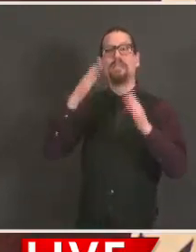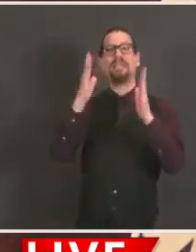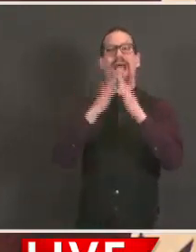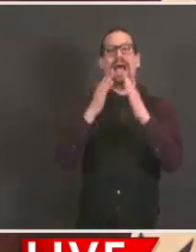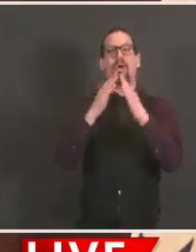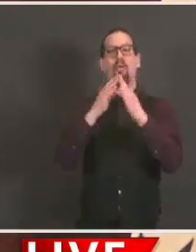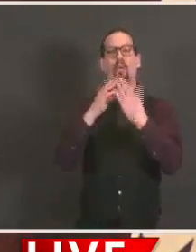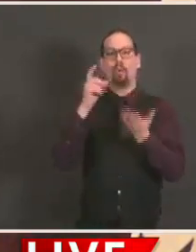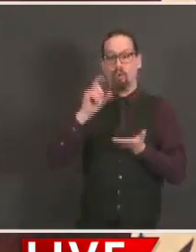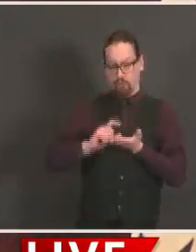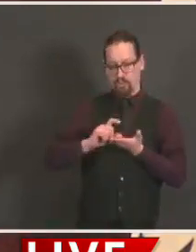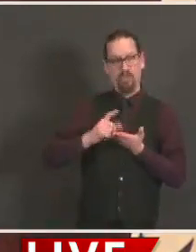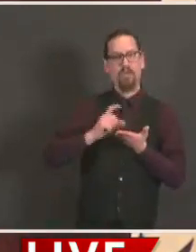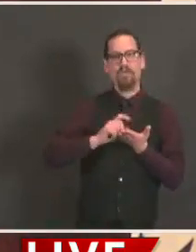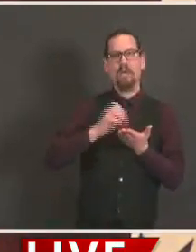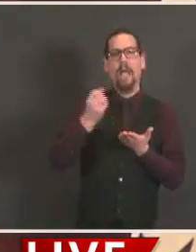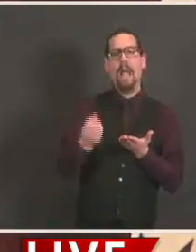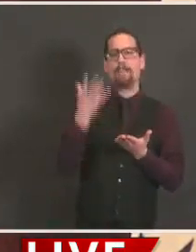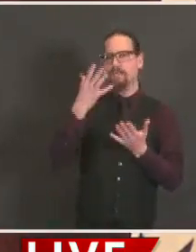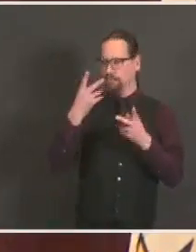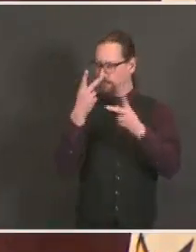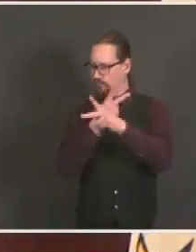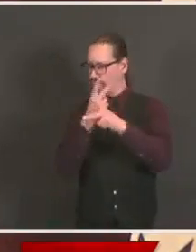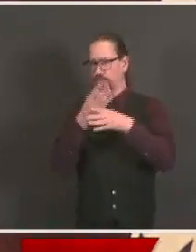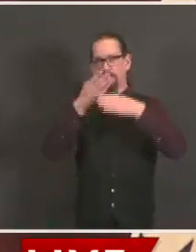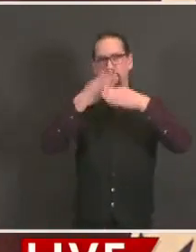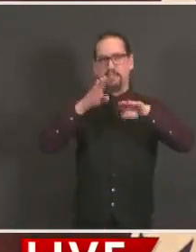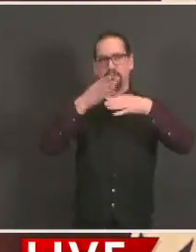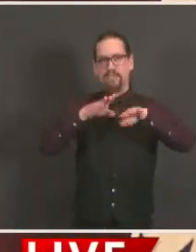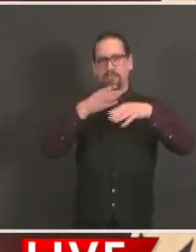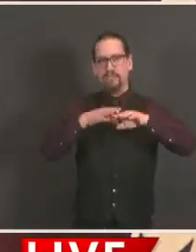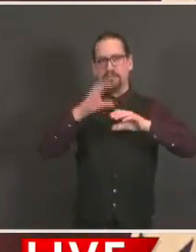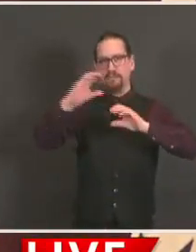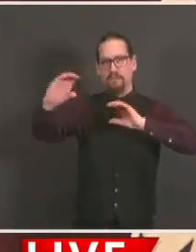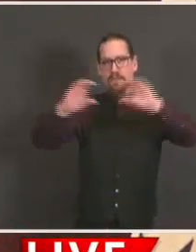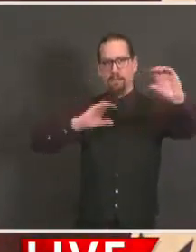when you look at the entire population that we want to vaccinate.